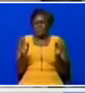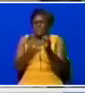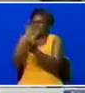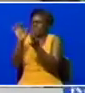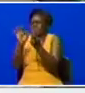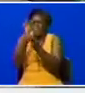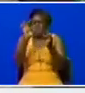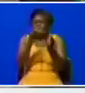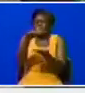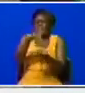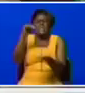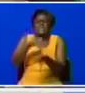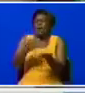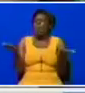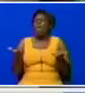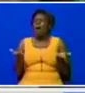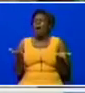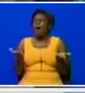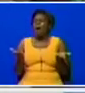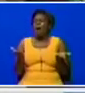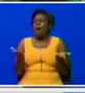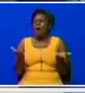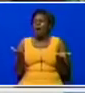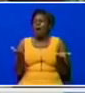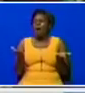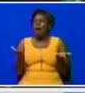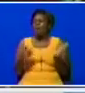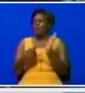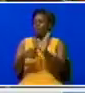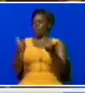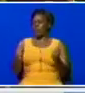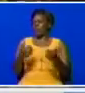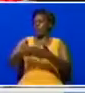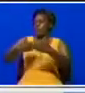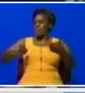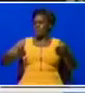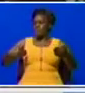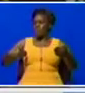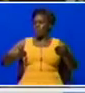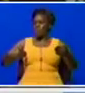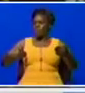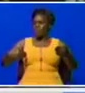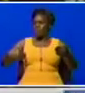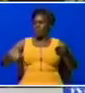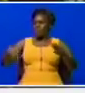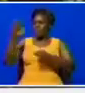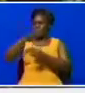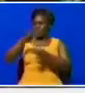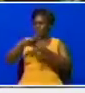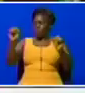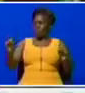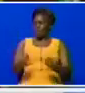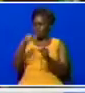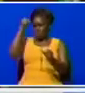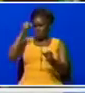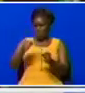specific polling centers from where these results have been coming from. Now, before the election exercise took place, you